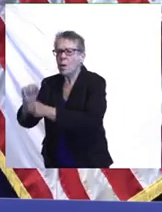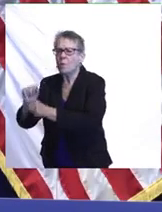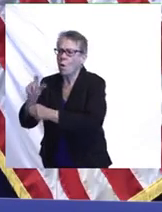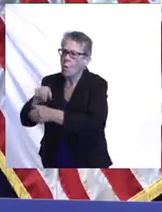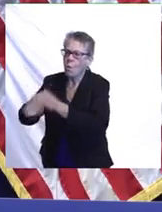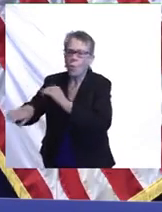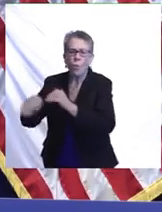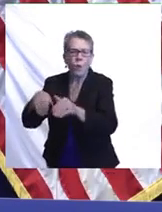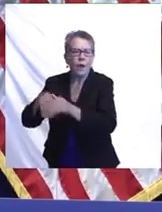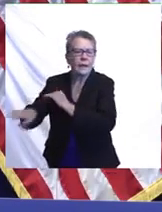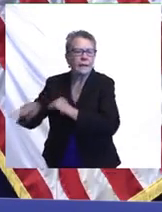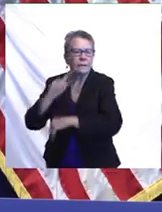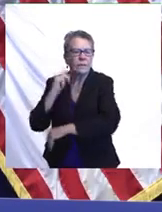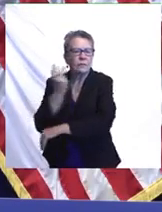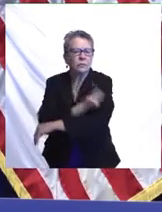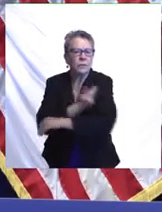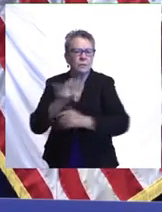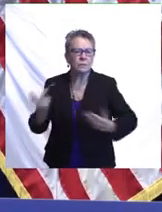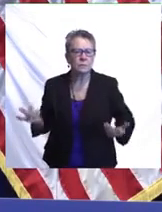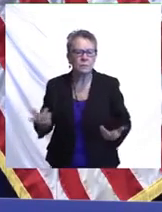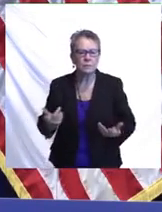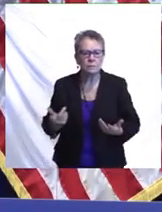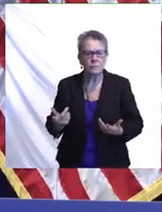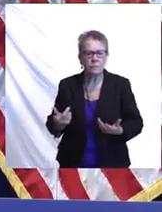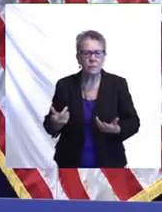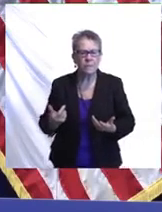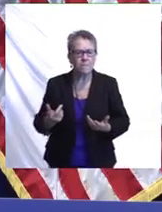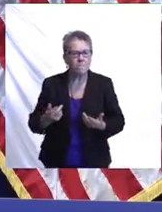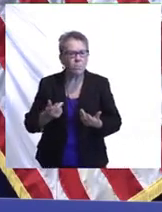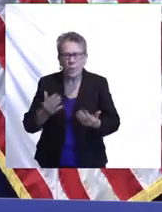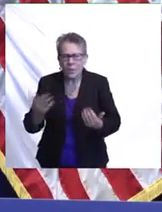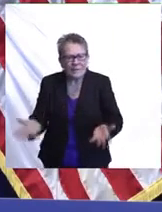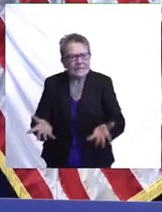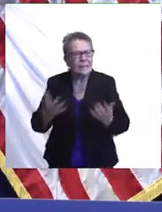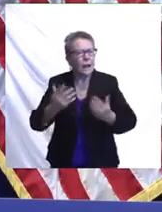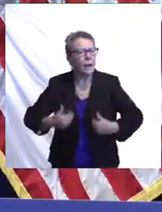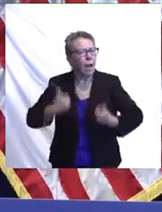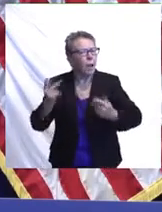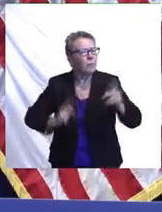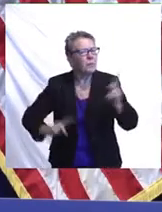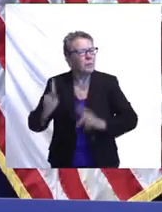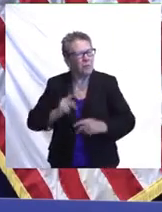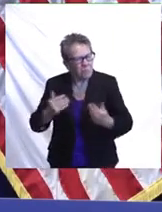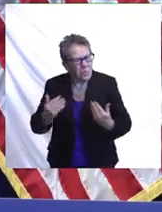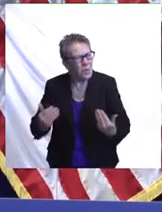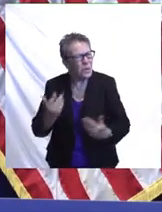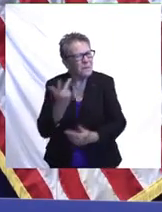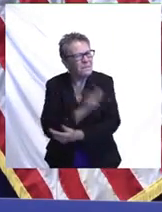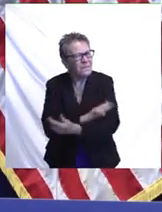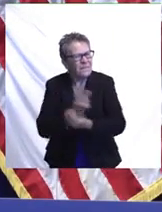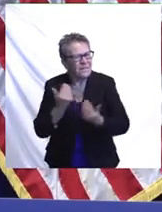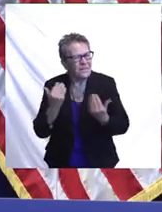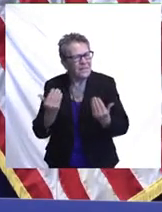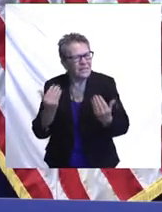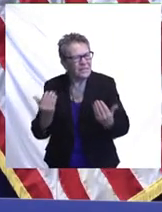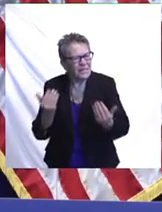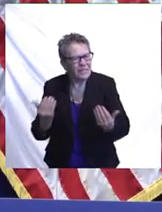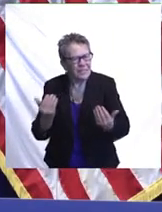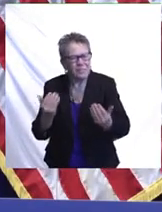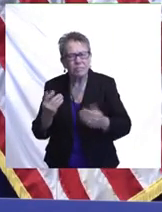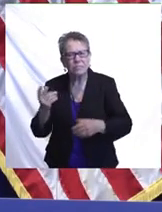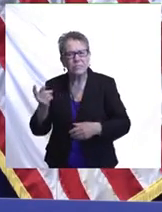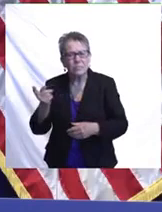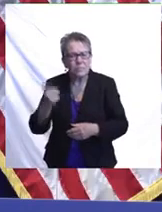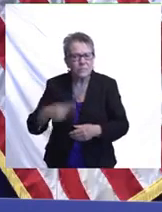state. Protecting them through vaccination helps further protect everyone. The clinical data the